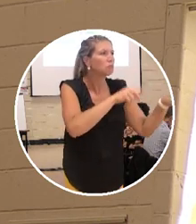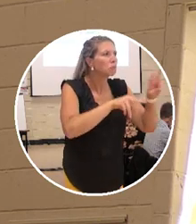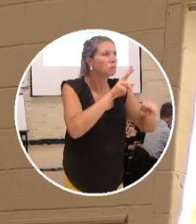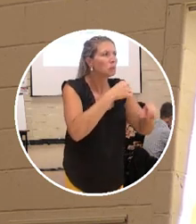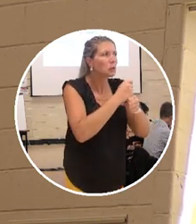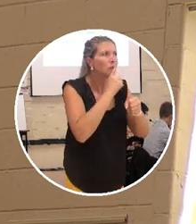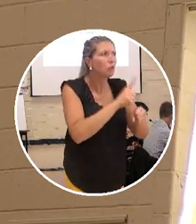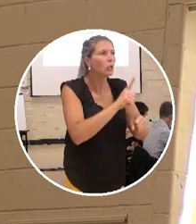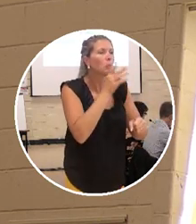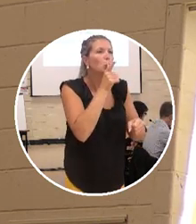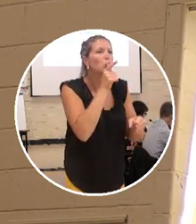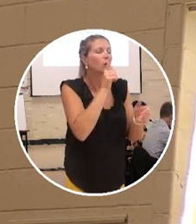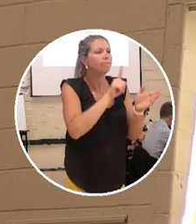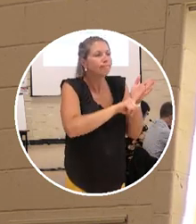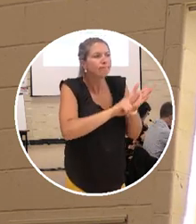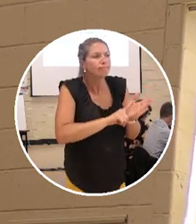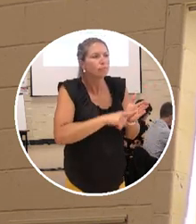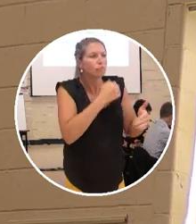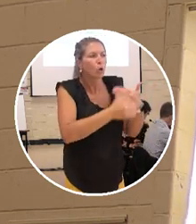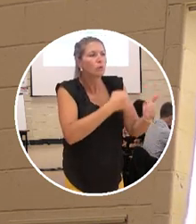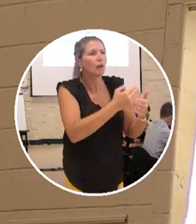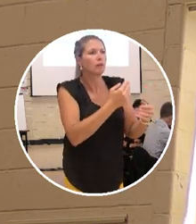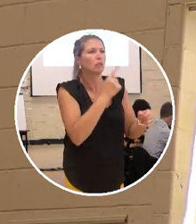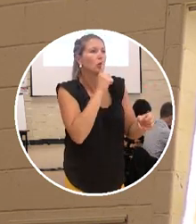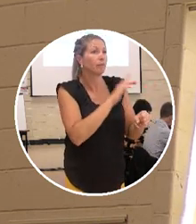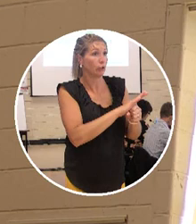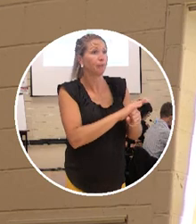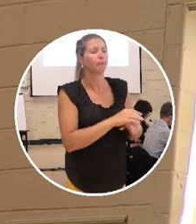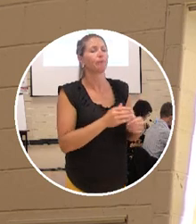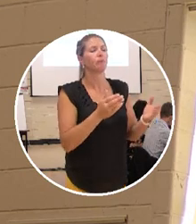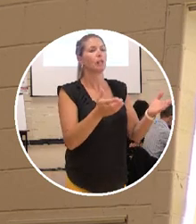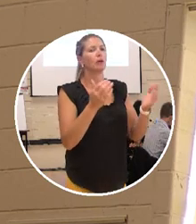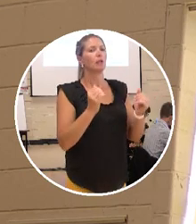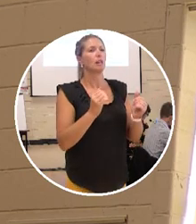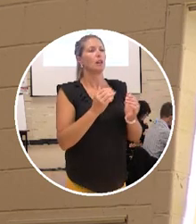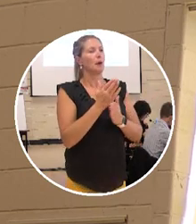3, general procedures for meeting.